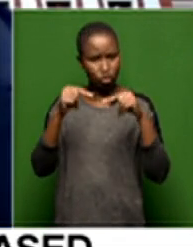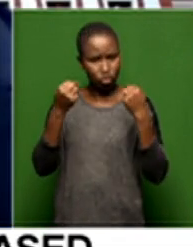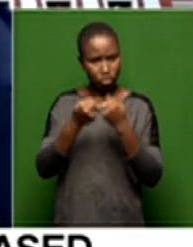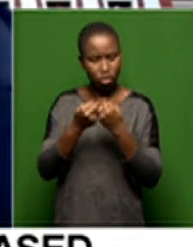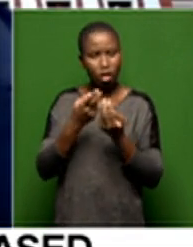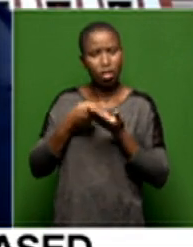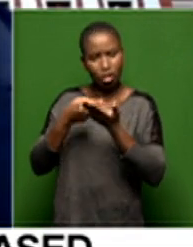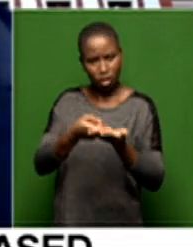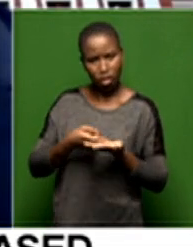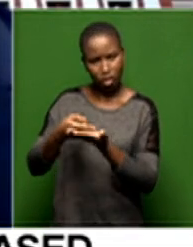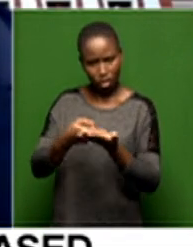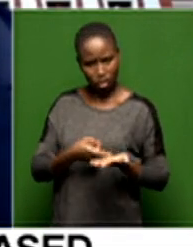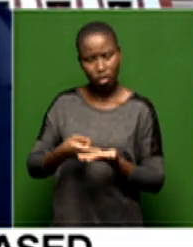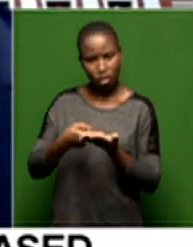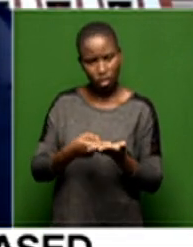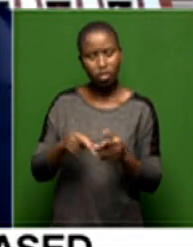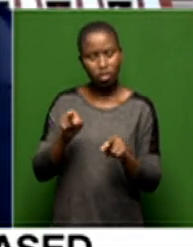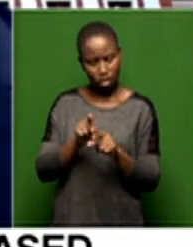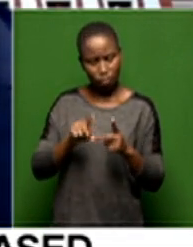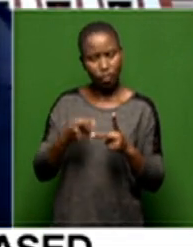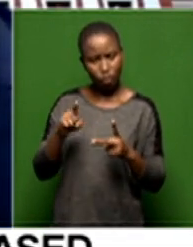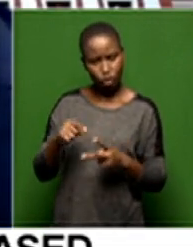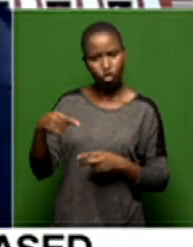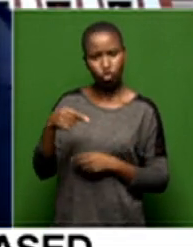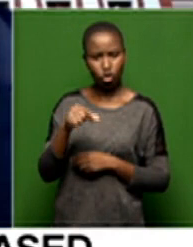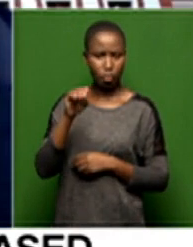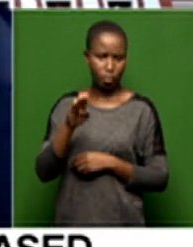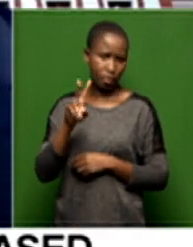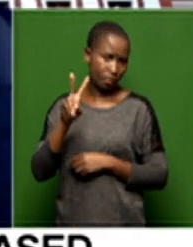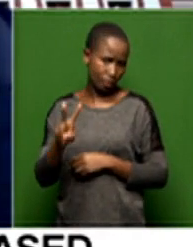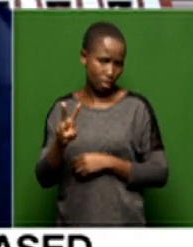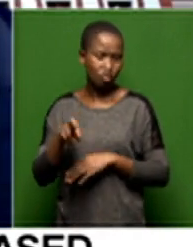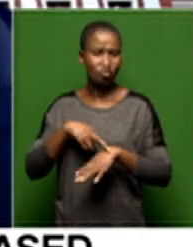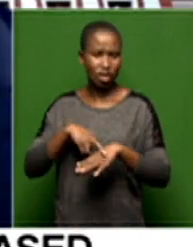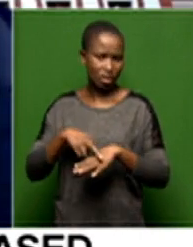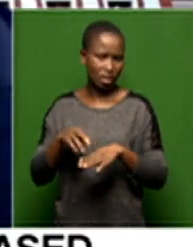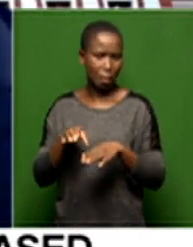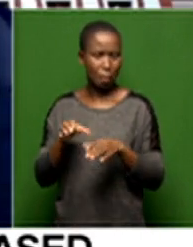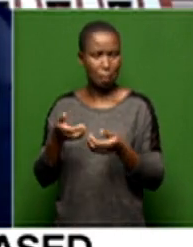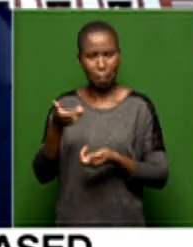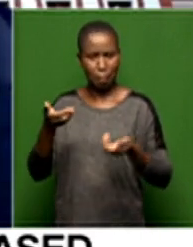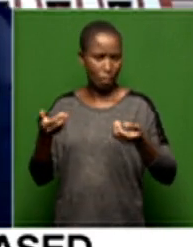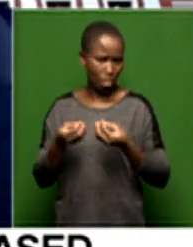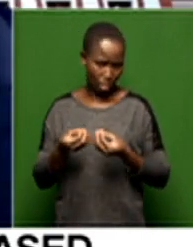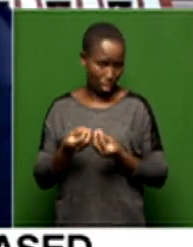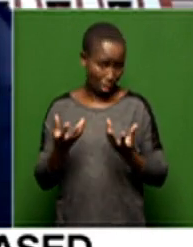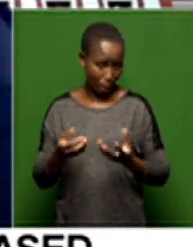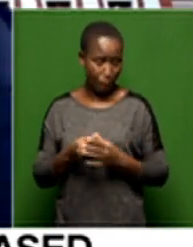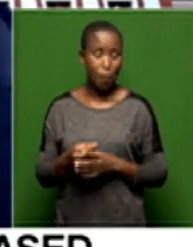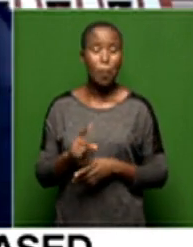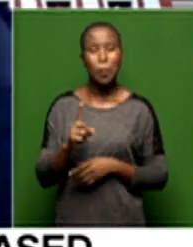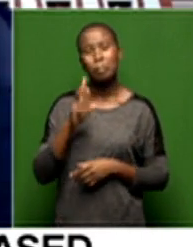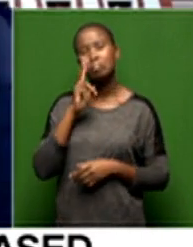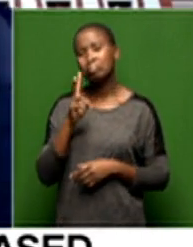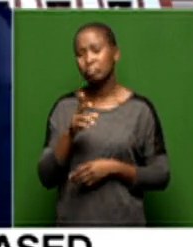racism, reconciliation, as well as gender-based violence and femicide. Talking, however, it doesn't seem to be doing